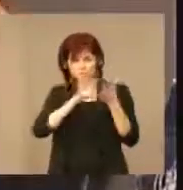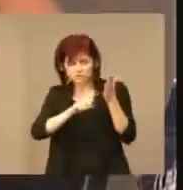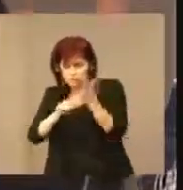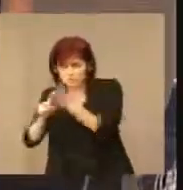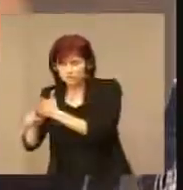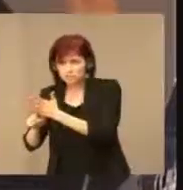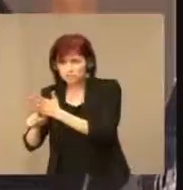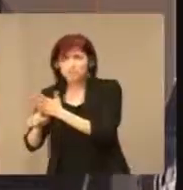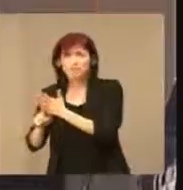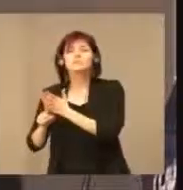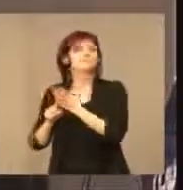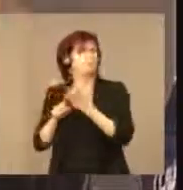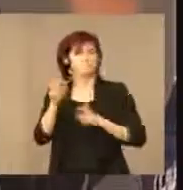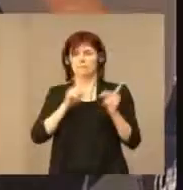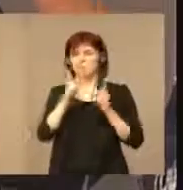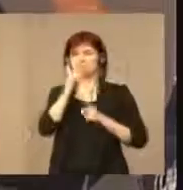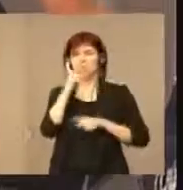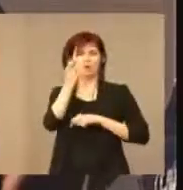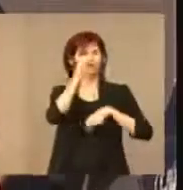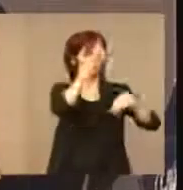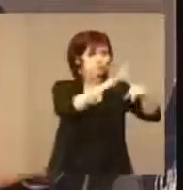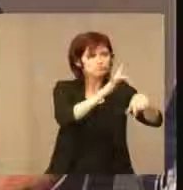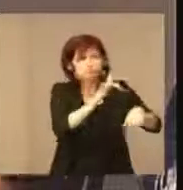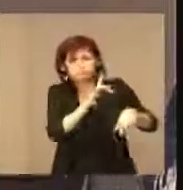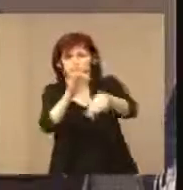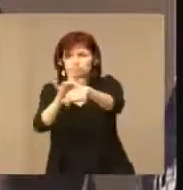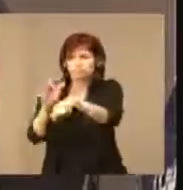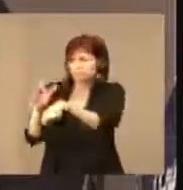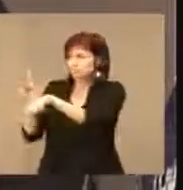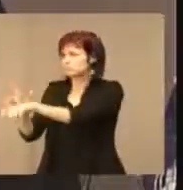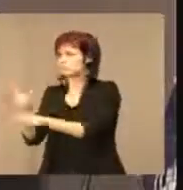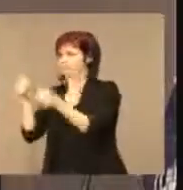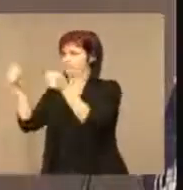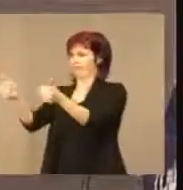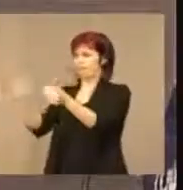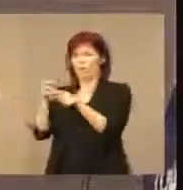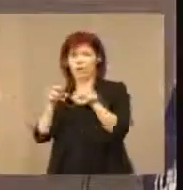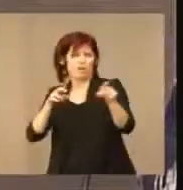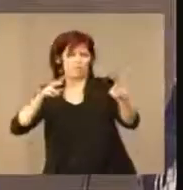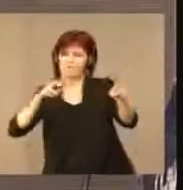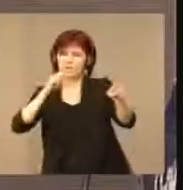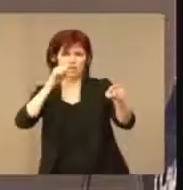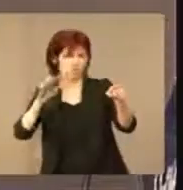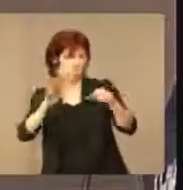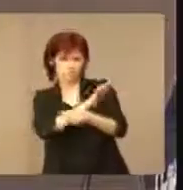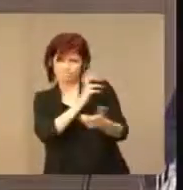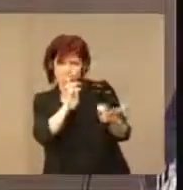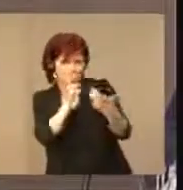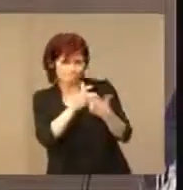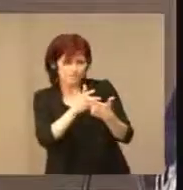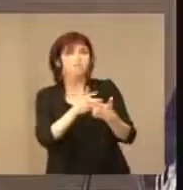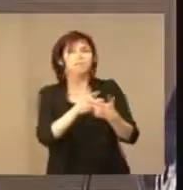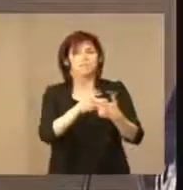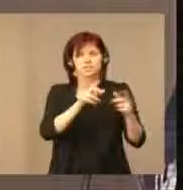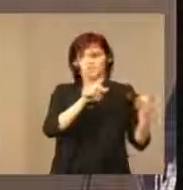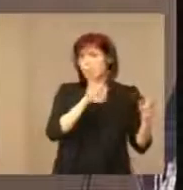a whole bunch of auditors going out and saying, you know, you're living up to the rules or you're not living up to the rules. At the other end, you